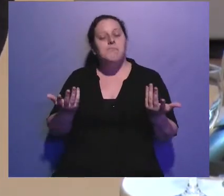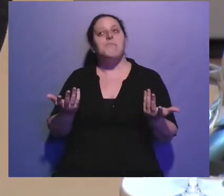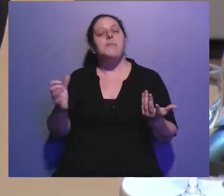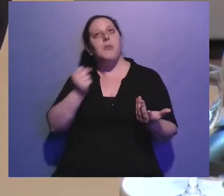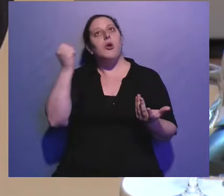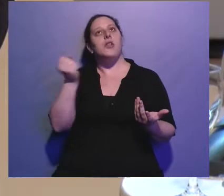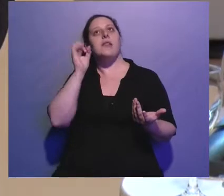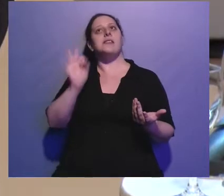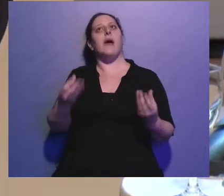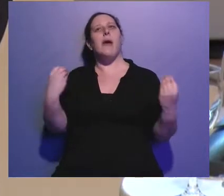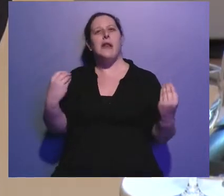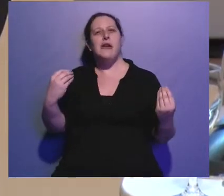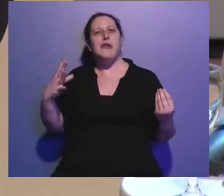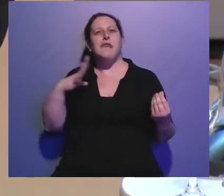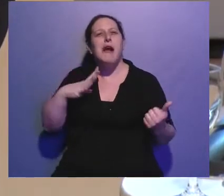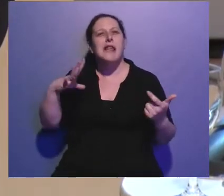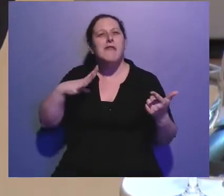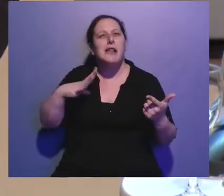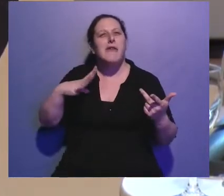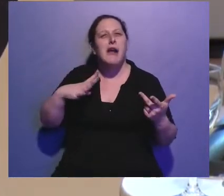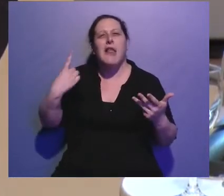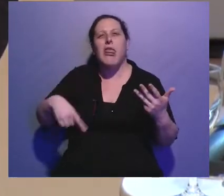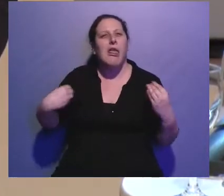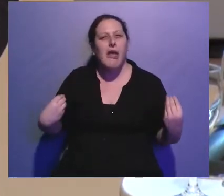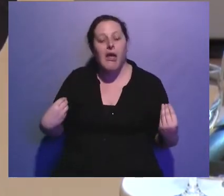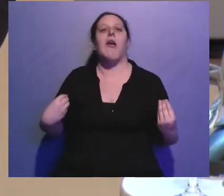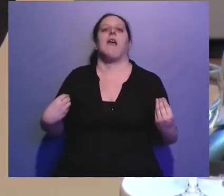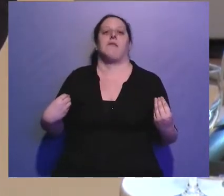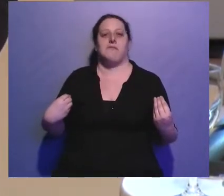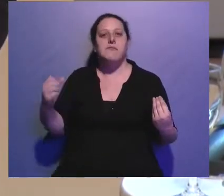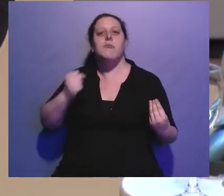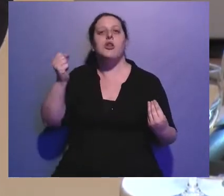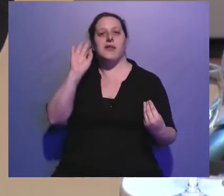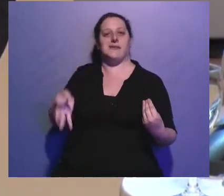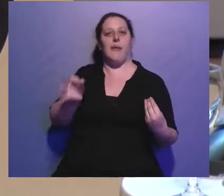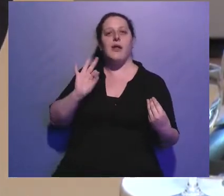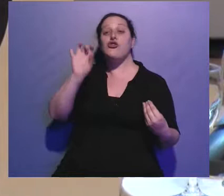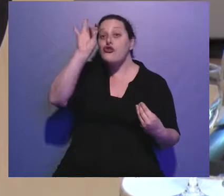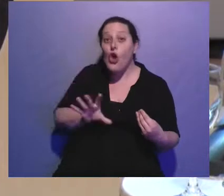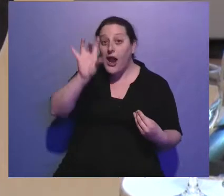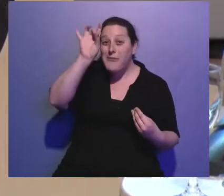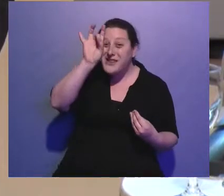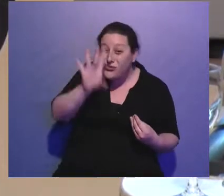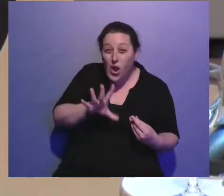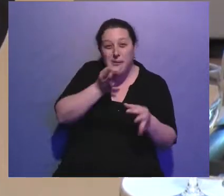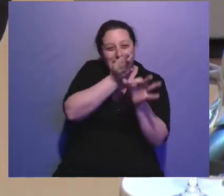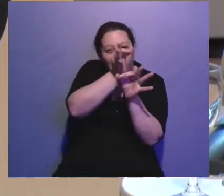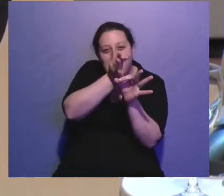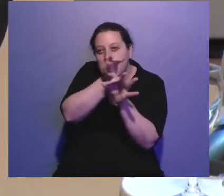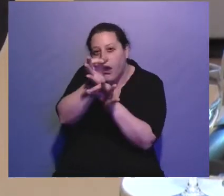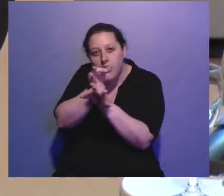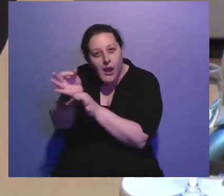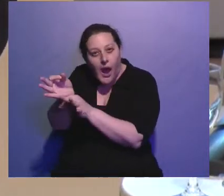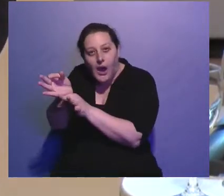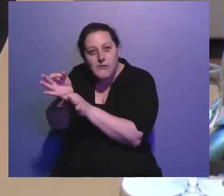this insufficient. But it is good to know where this insufficiency lies. So it is not just